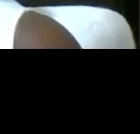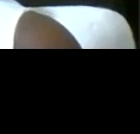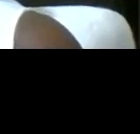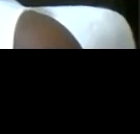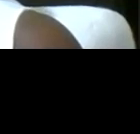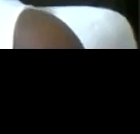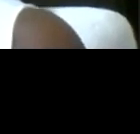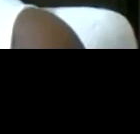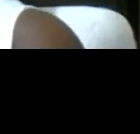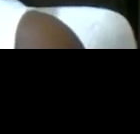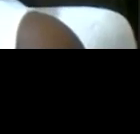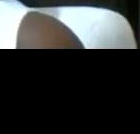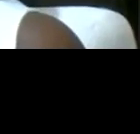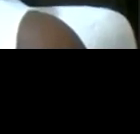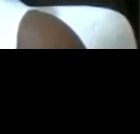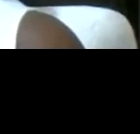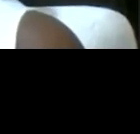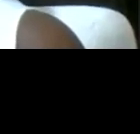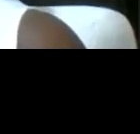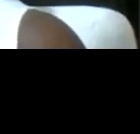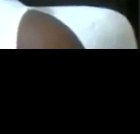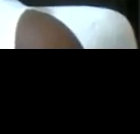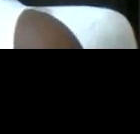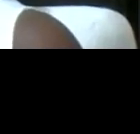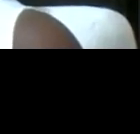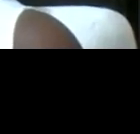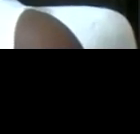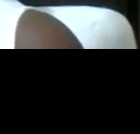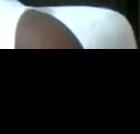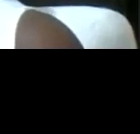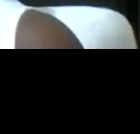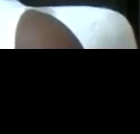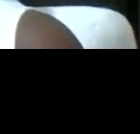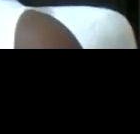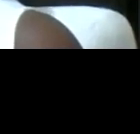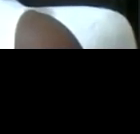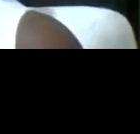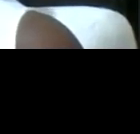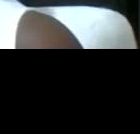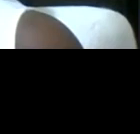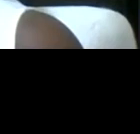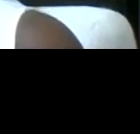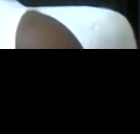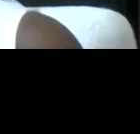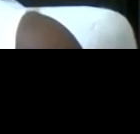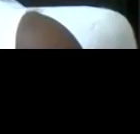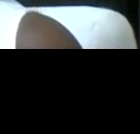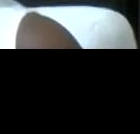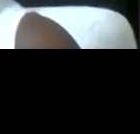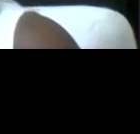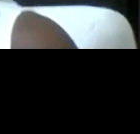over that theme today. So I'm just going to put my PowerPoint up so that everybody can see what's going